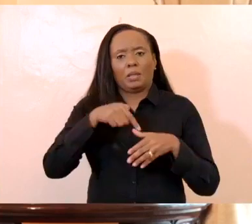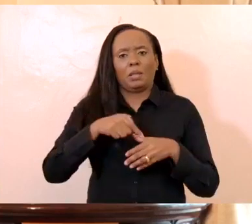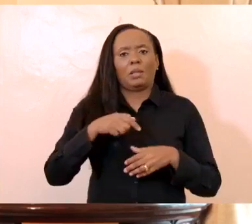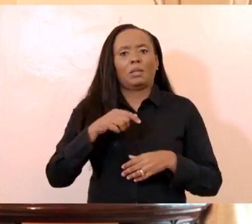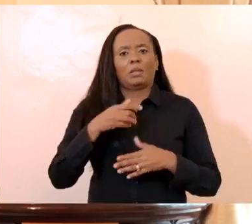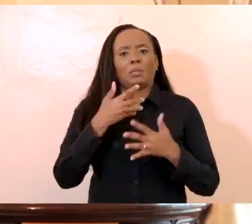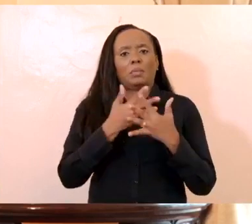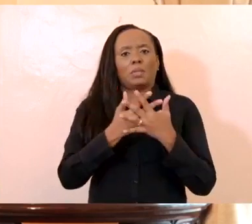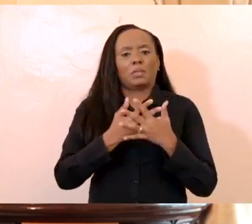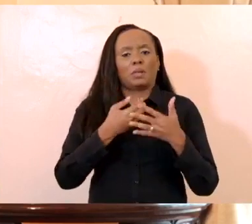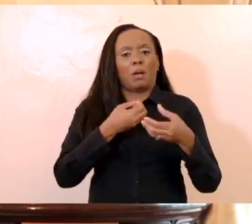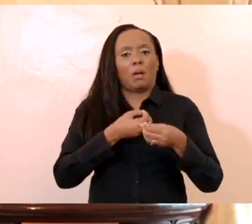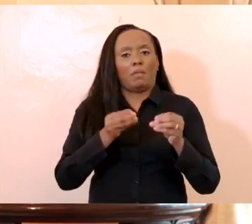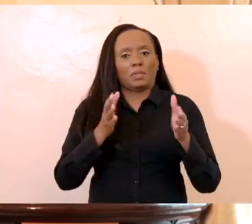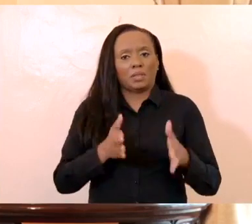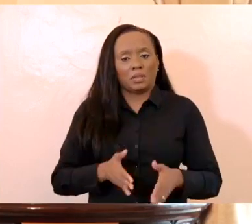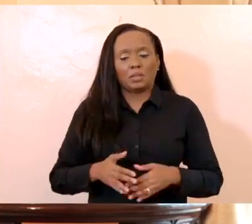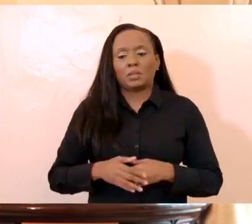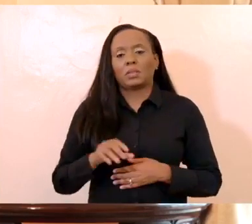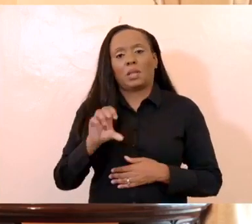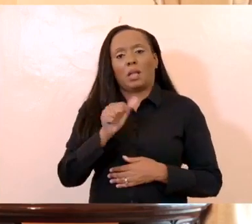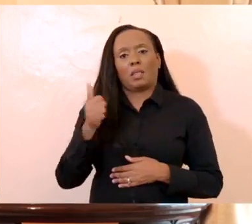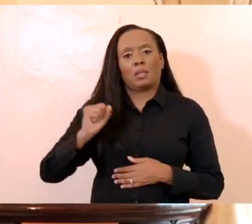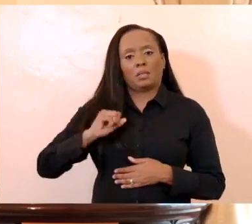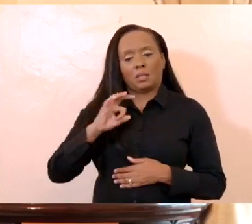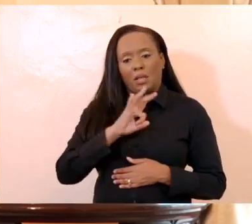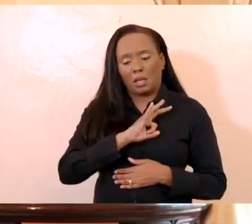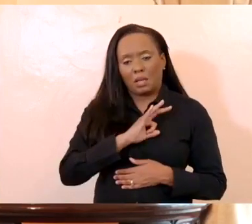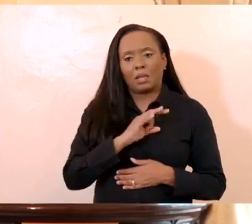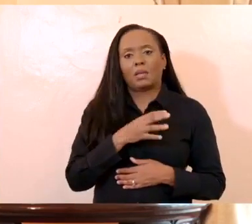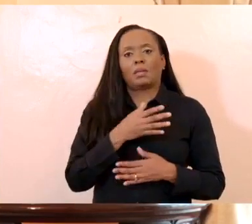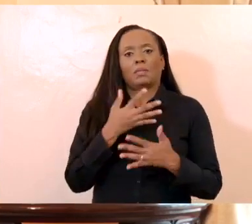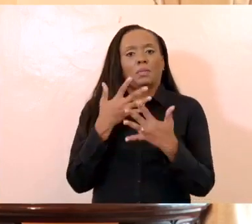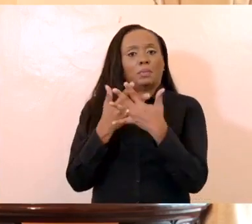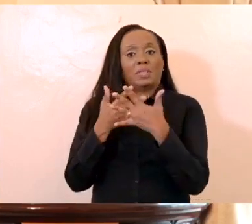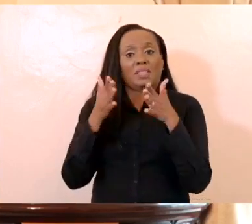comprise civilian staff and also inmates at Her